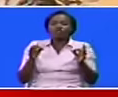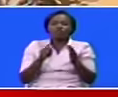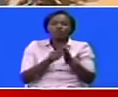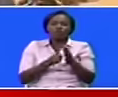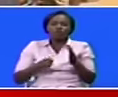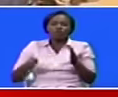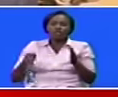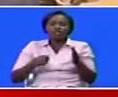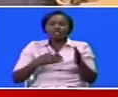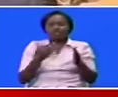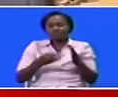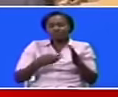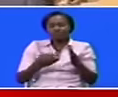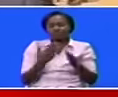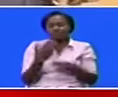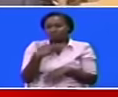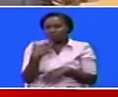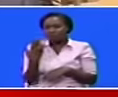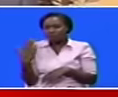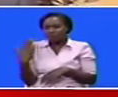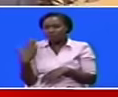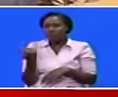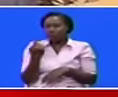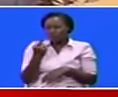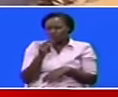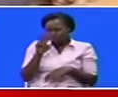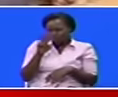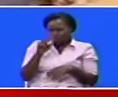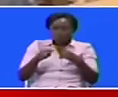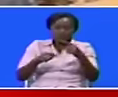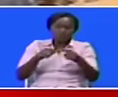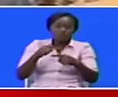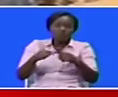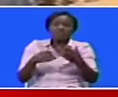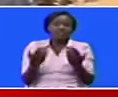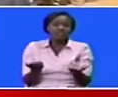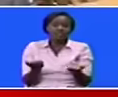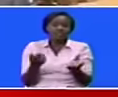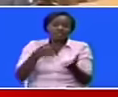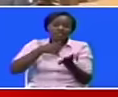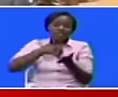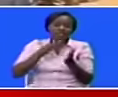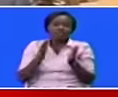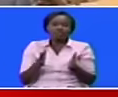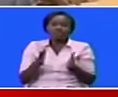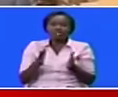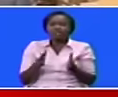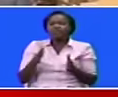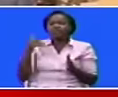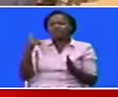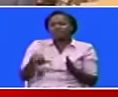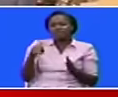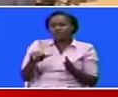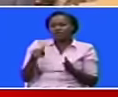factory, but now it has come that he will just be checking on the progress, because the investor says the works are still yet to be